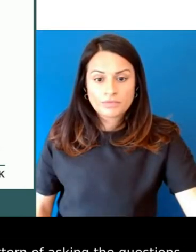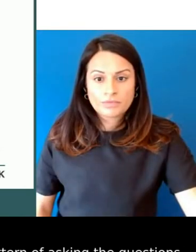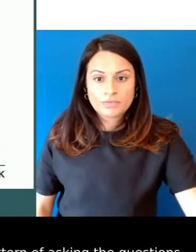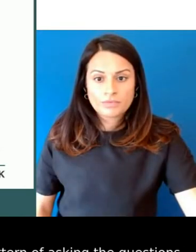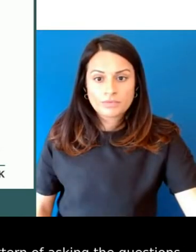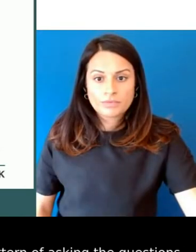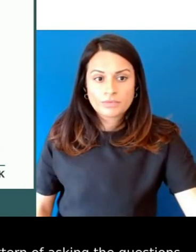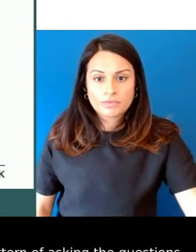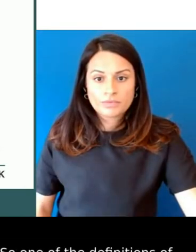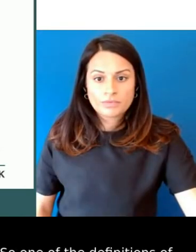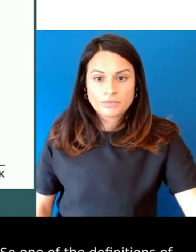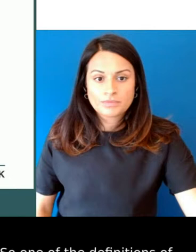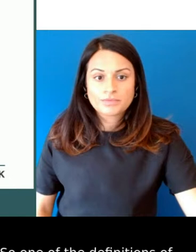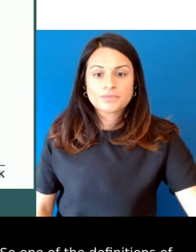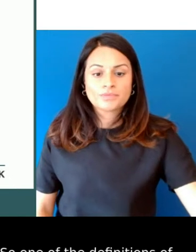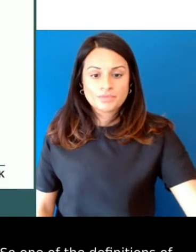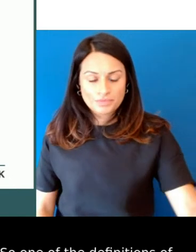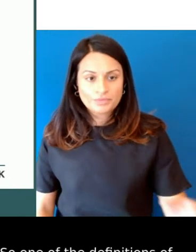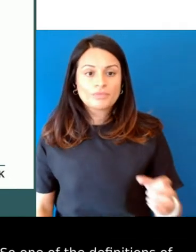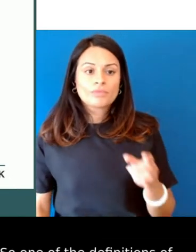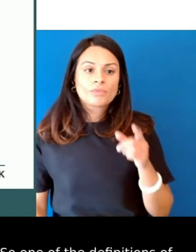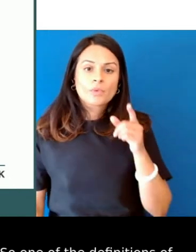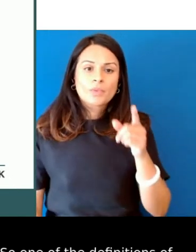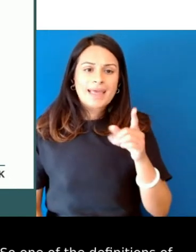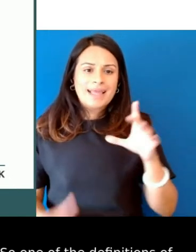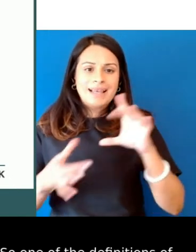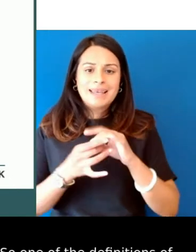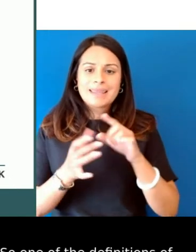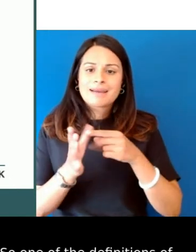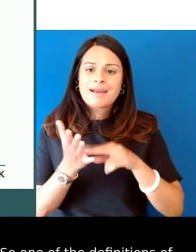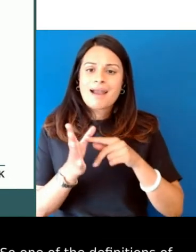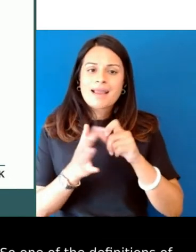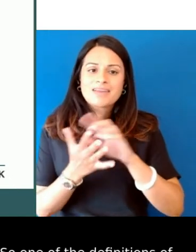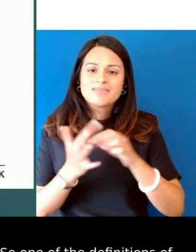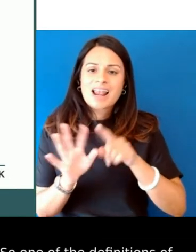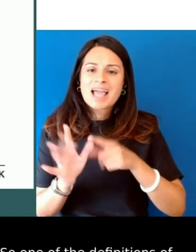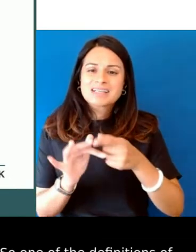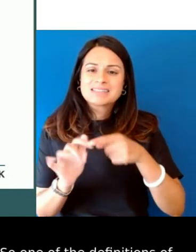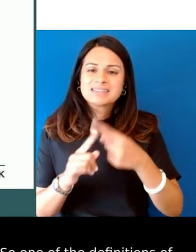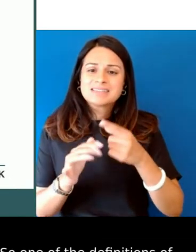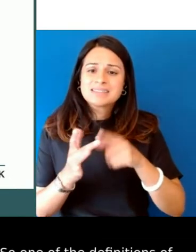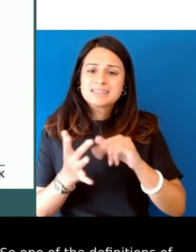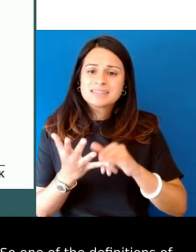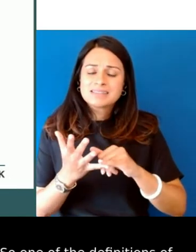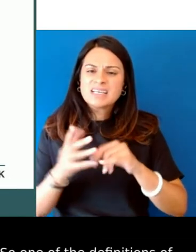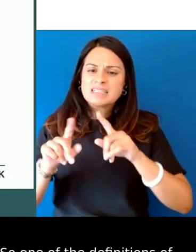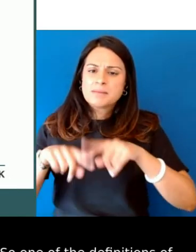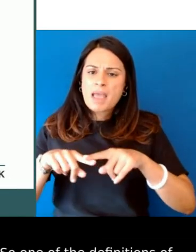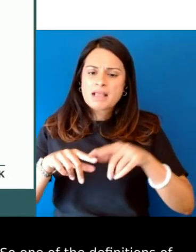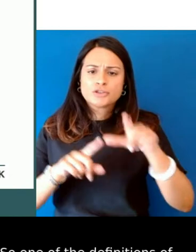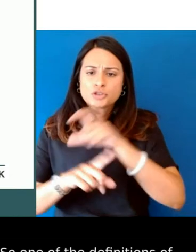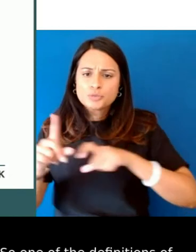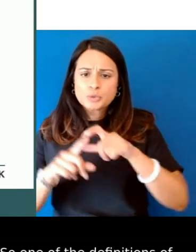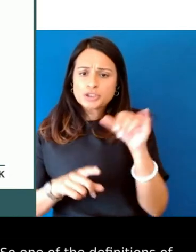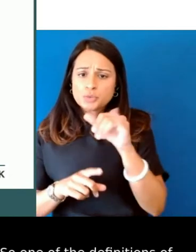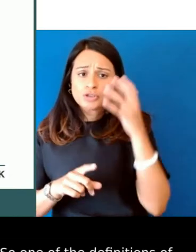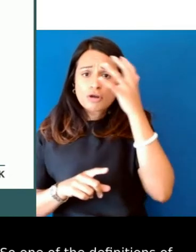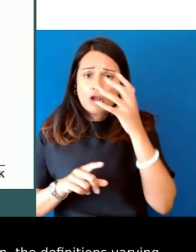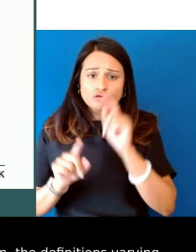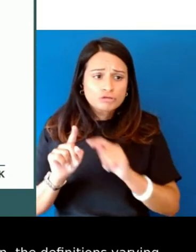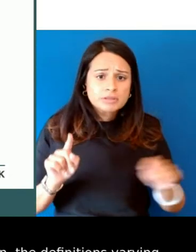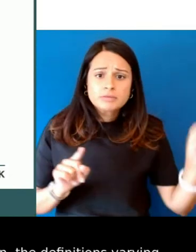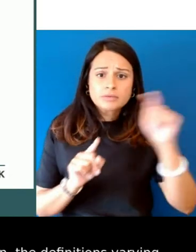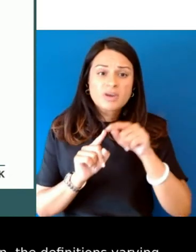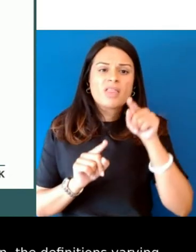hypersensitivity reaction the definitions vary from country to country and society's society but this is often one that's used and well